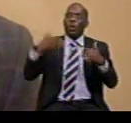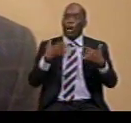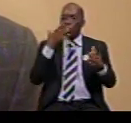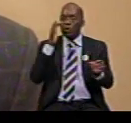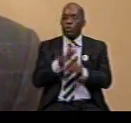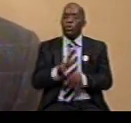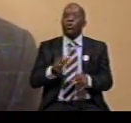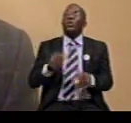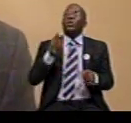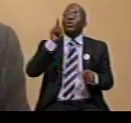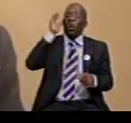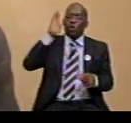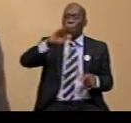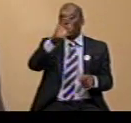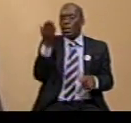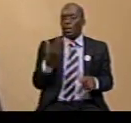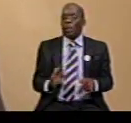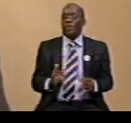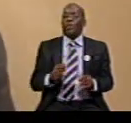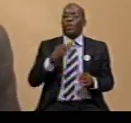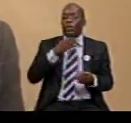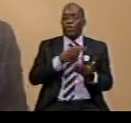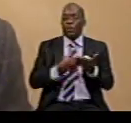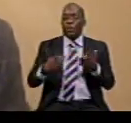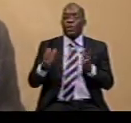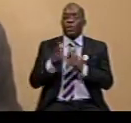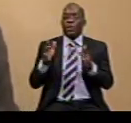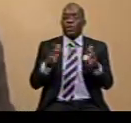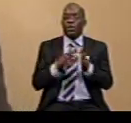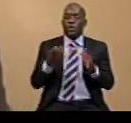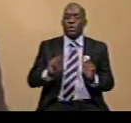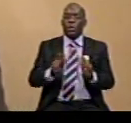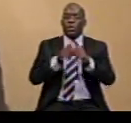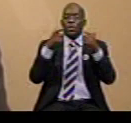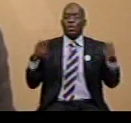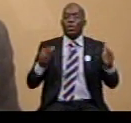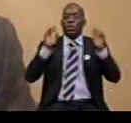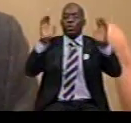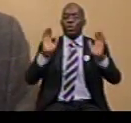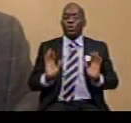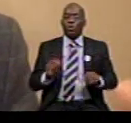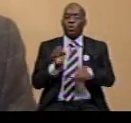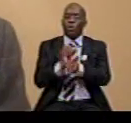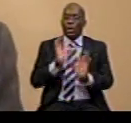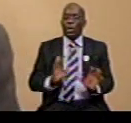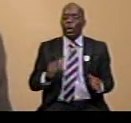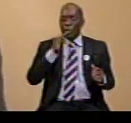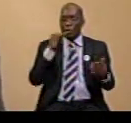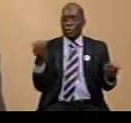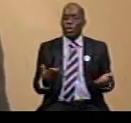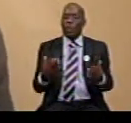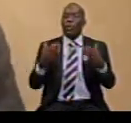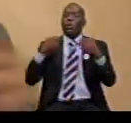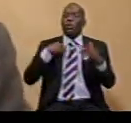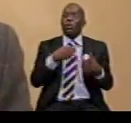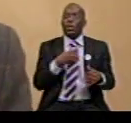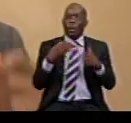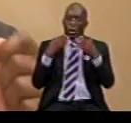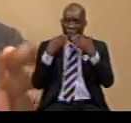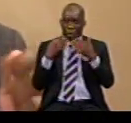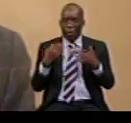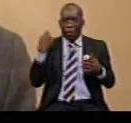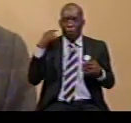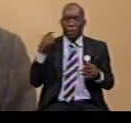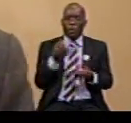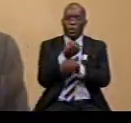Jesus, the great miracle worker, is here. We thank you for the deliverances. We thank you for the salvation. We thank you